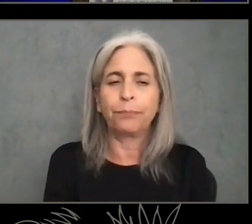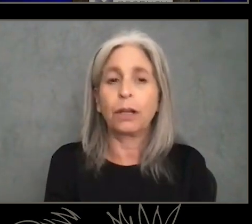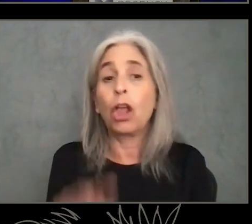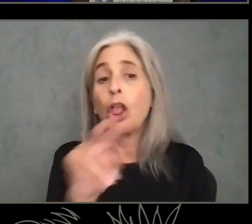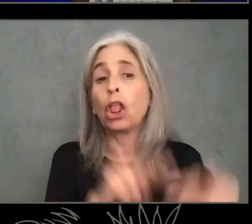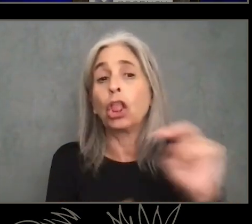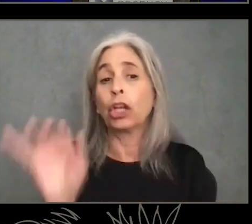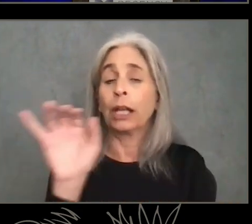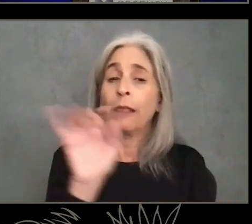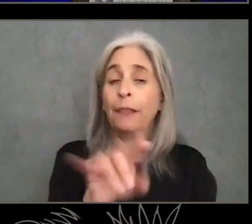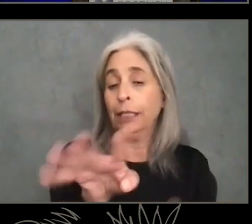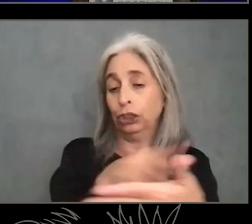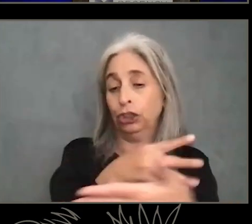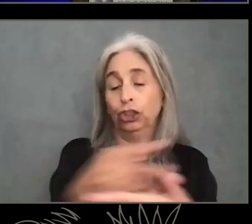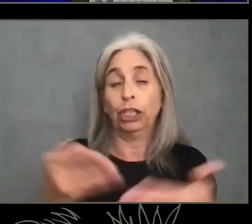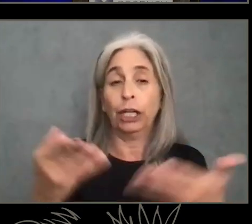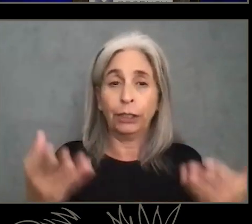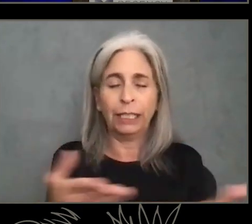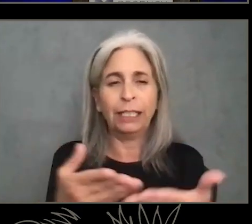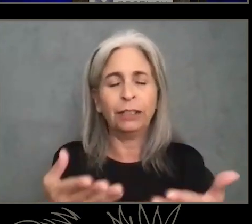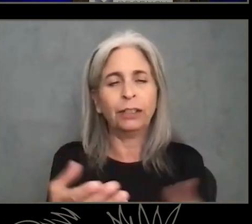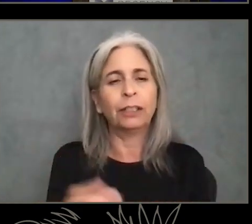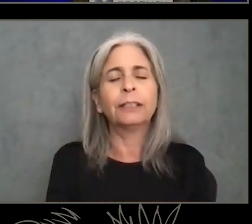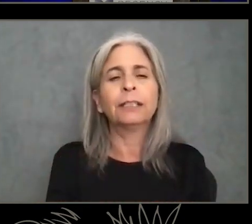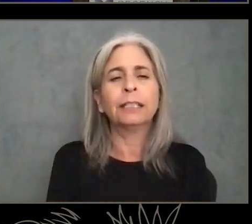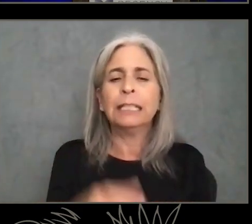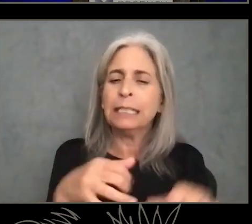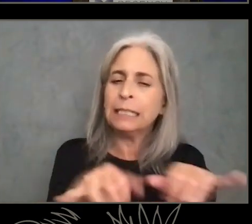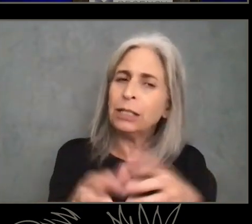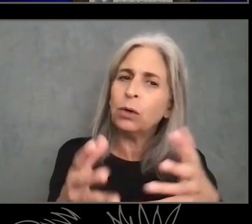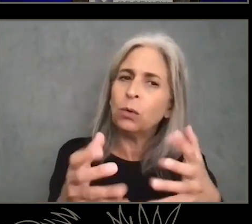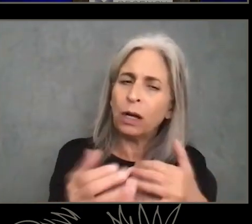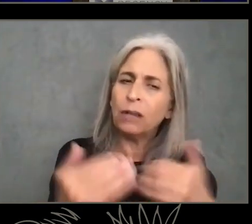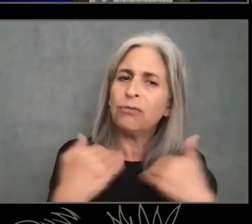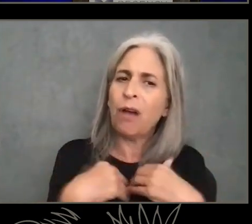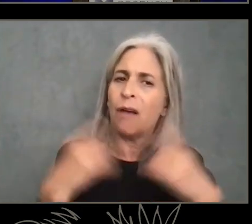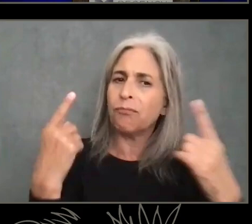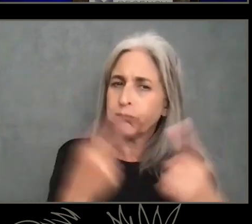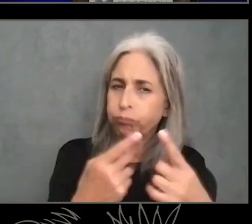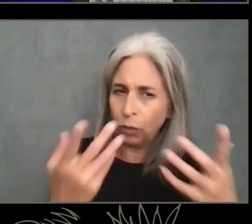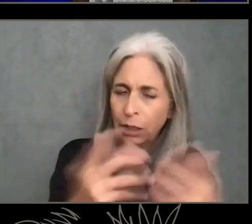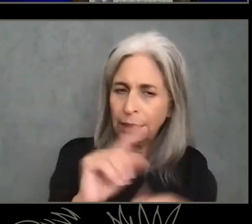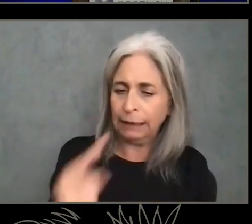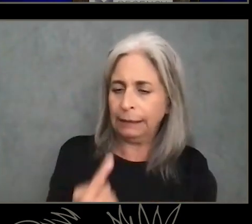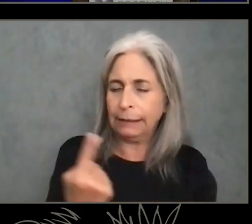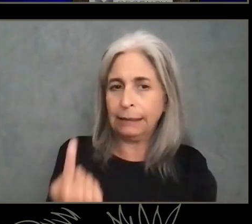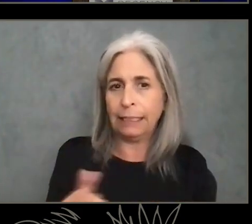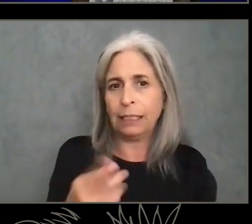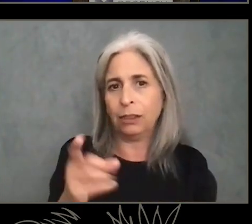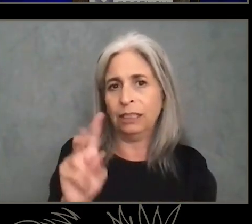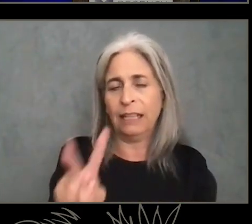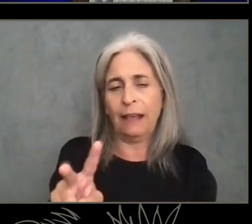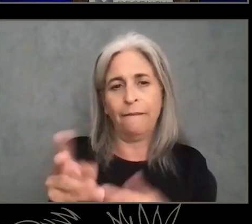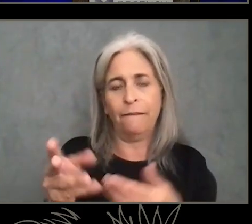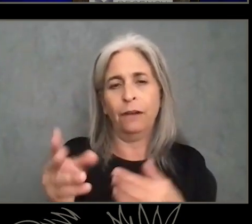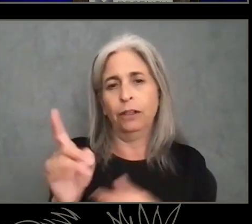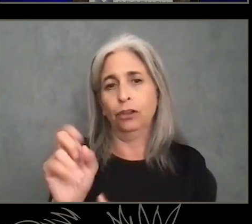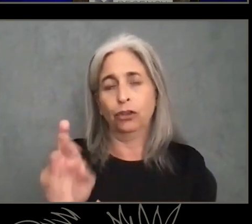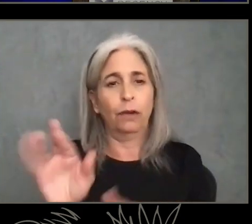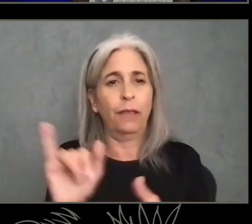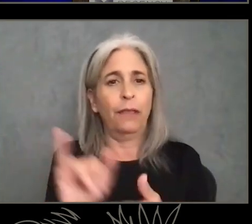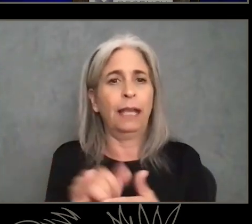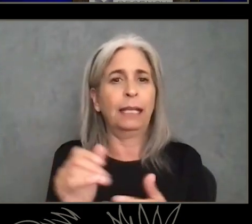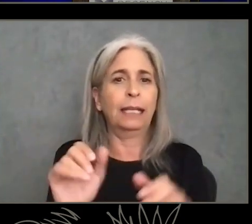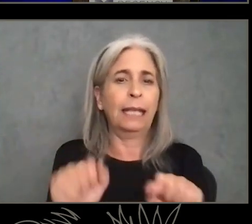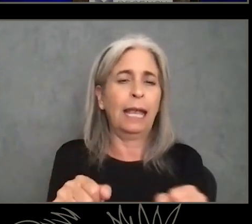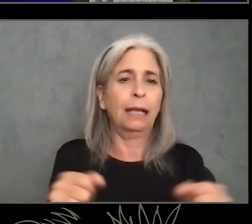And looking at this chart here, it kind of mentioned what I had before. We still want to have a single dev server that can